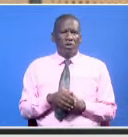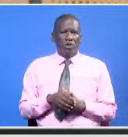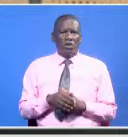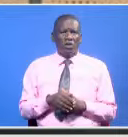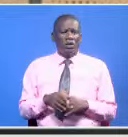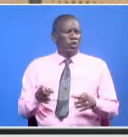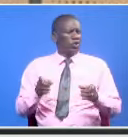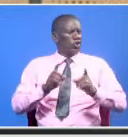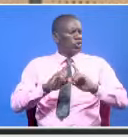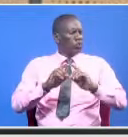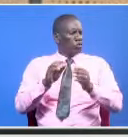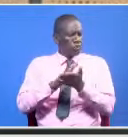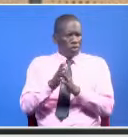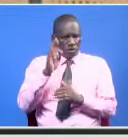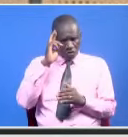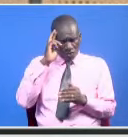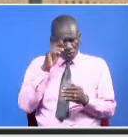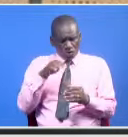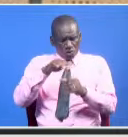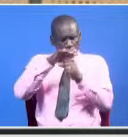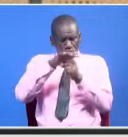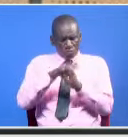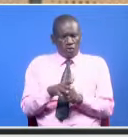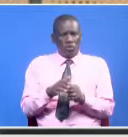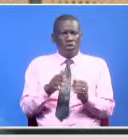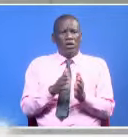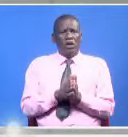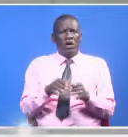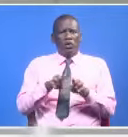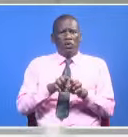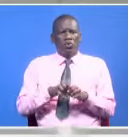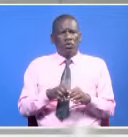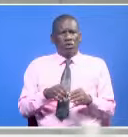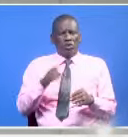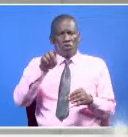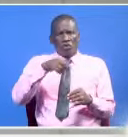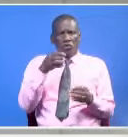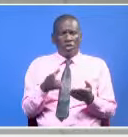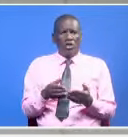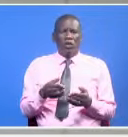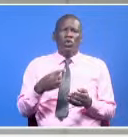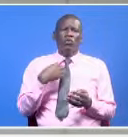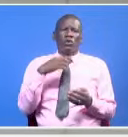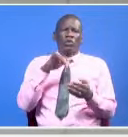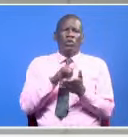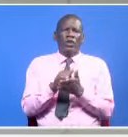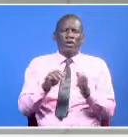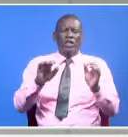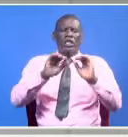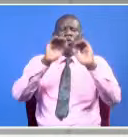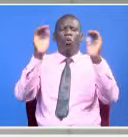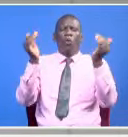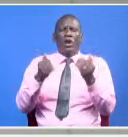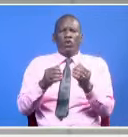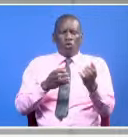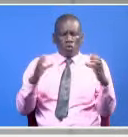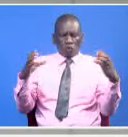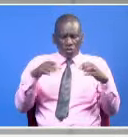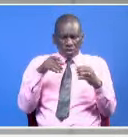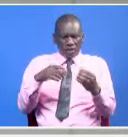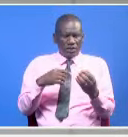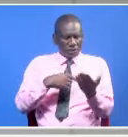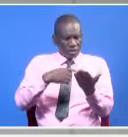irrational, unjust, and uncalled for. And what we told the global community during this session here in